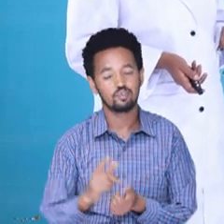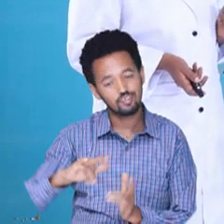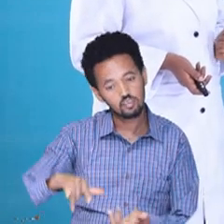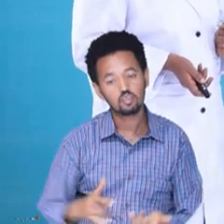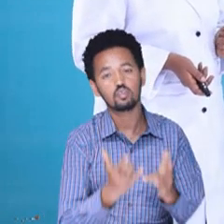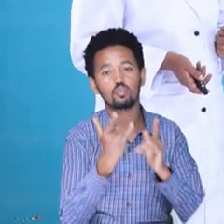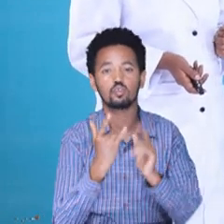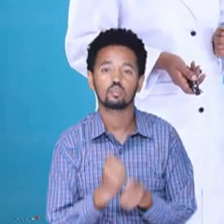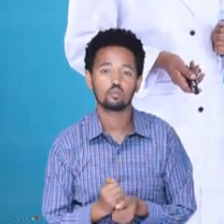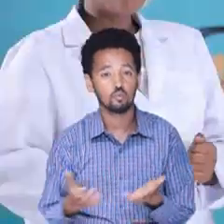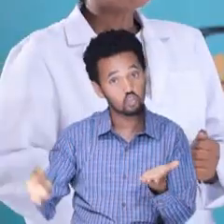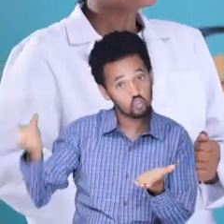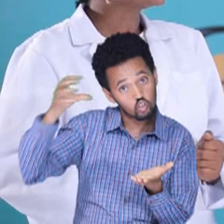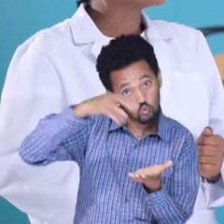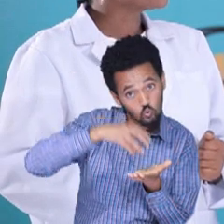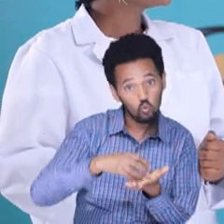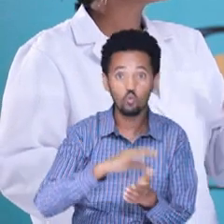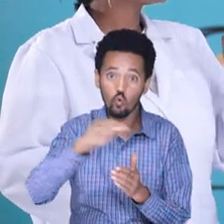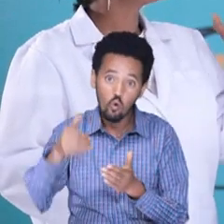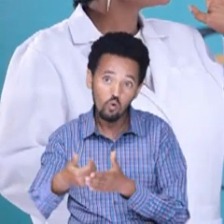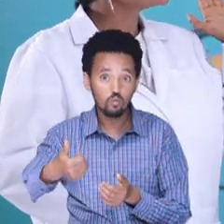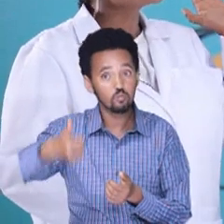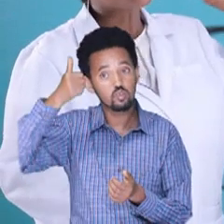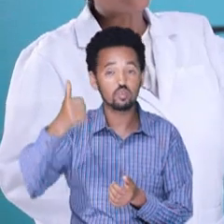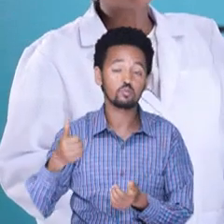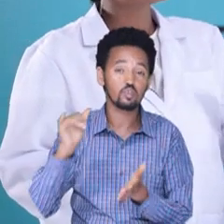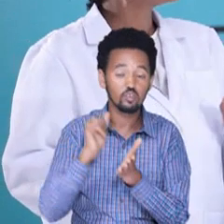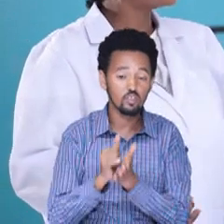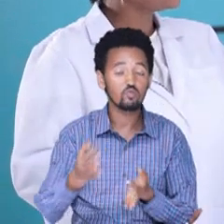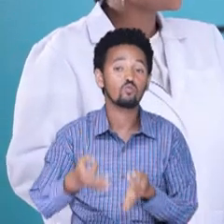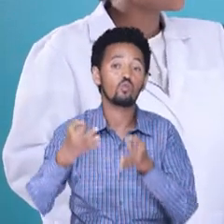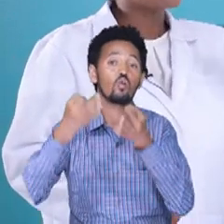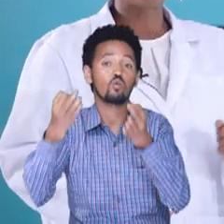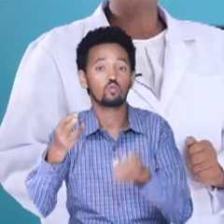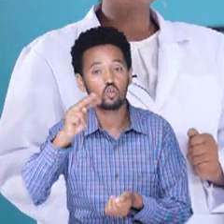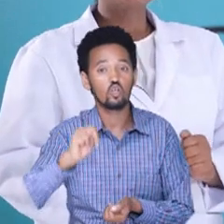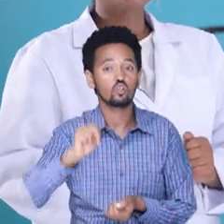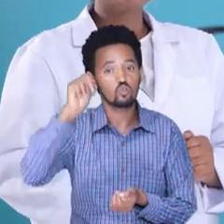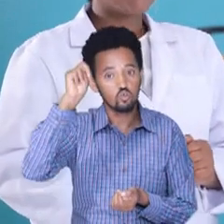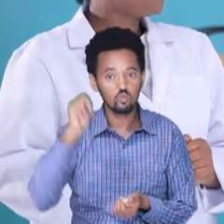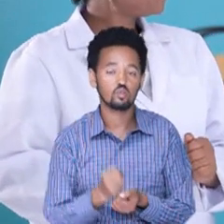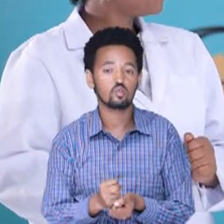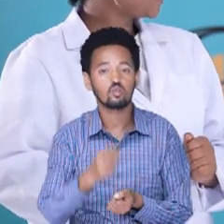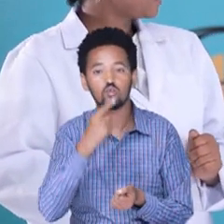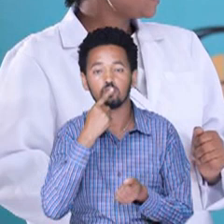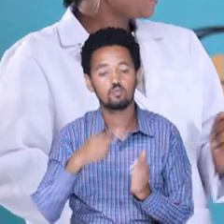This drainage system includes all major rivers that flow north into the Mediterranean